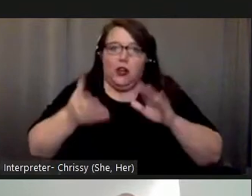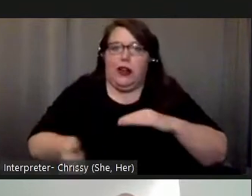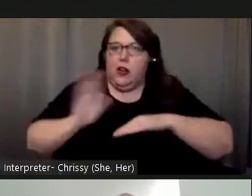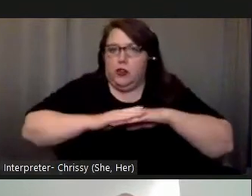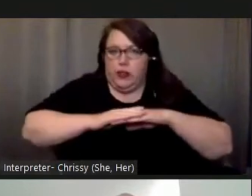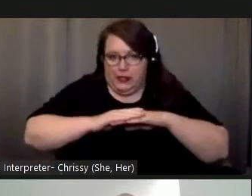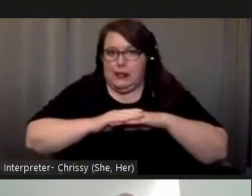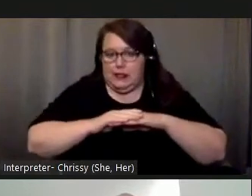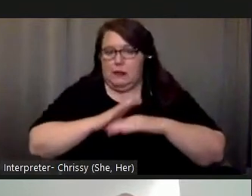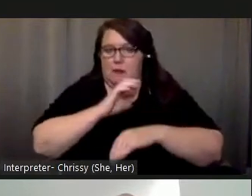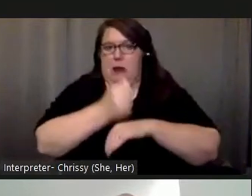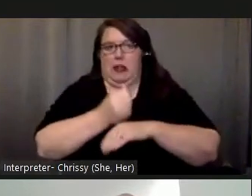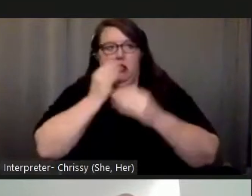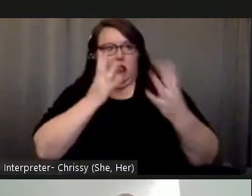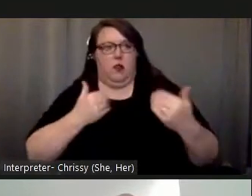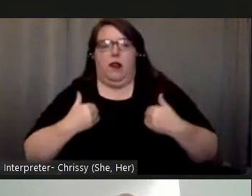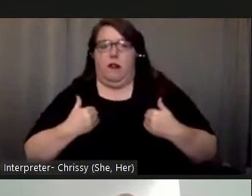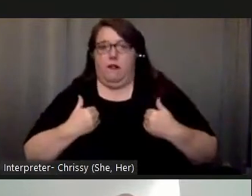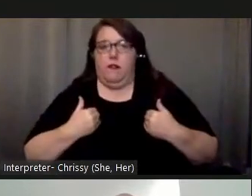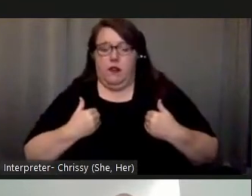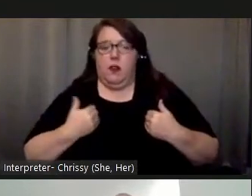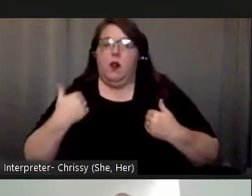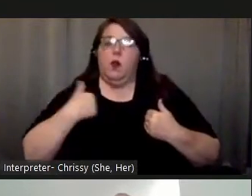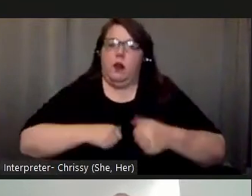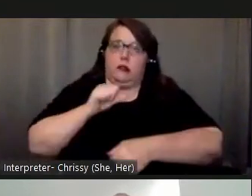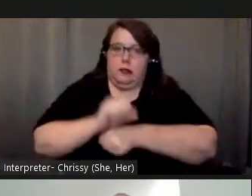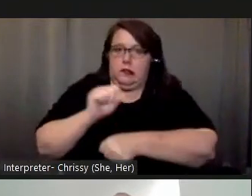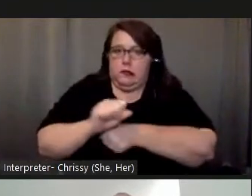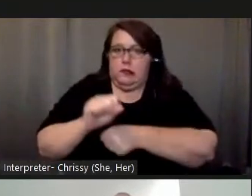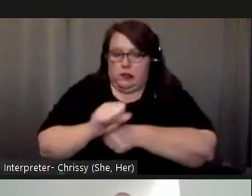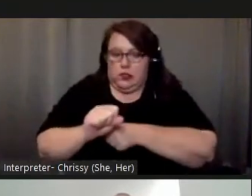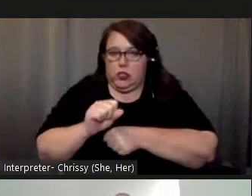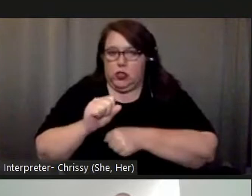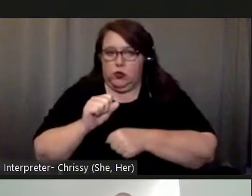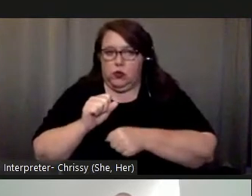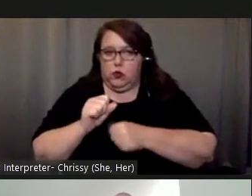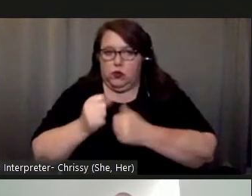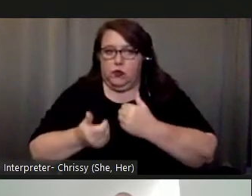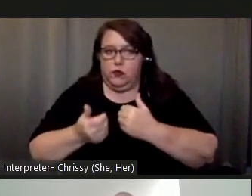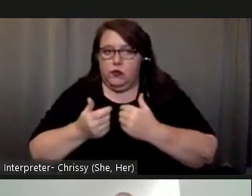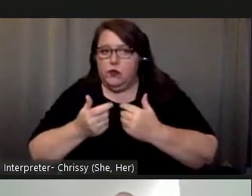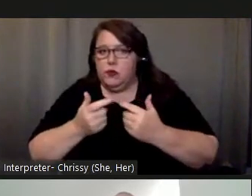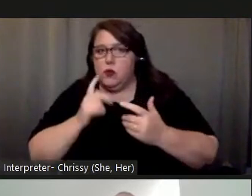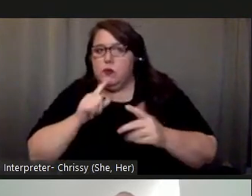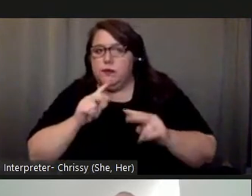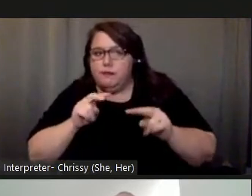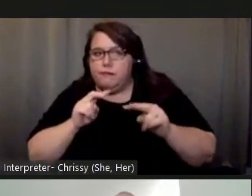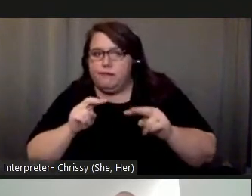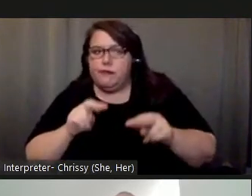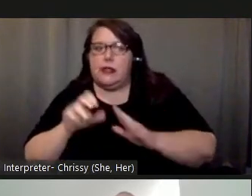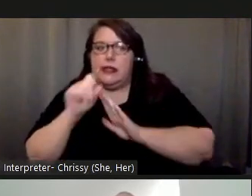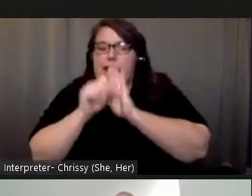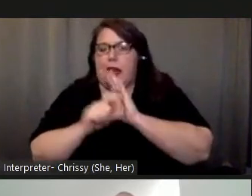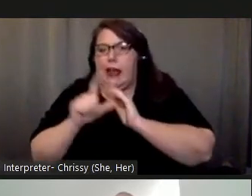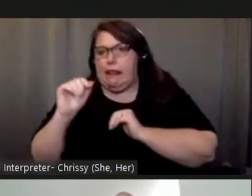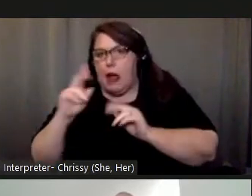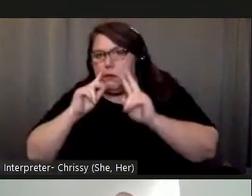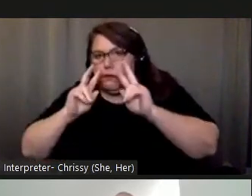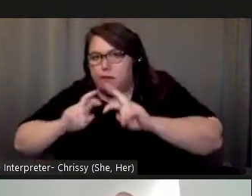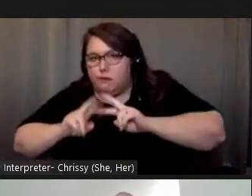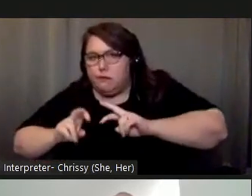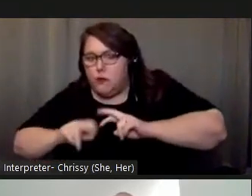data that we have. We're working constantly to expand the amount of sequencing we're doing at our state lab and the laboratory